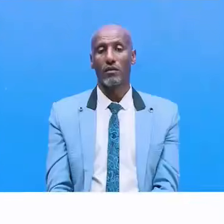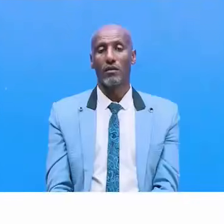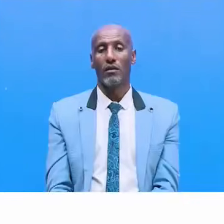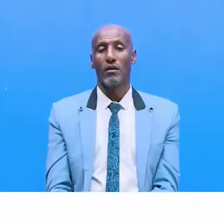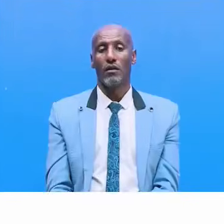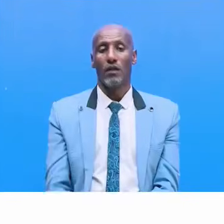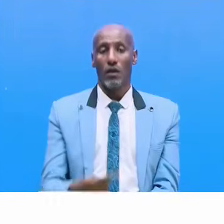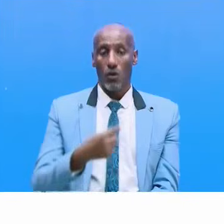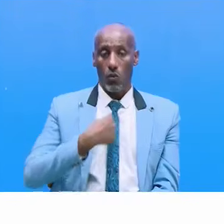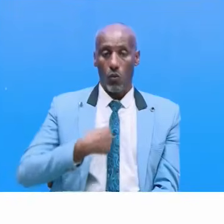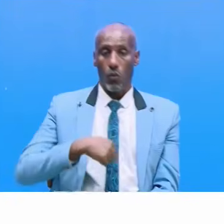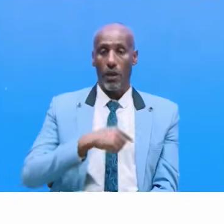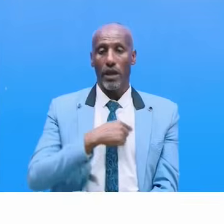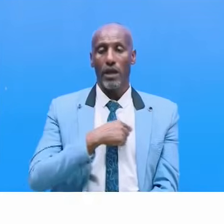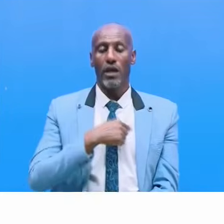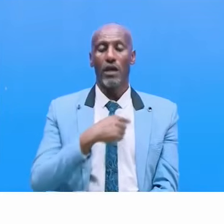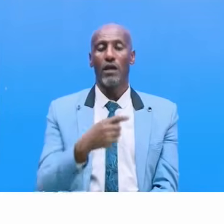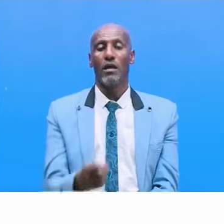We